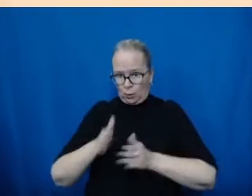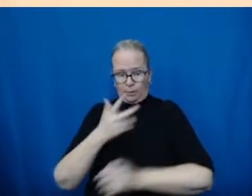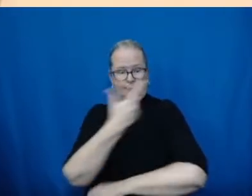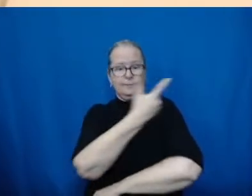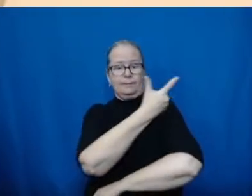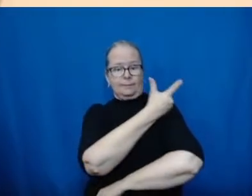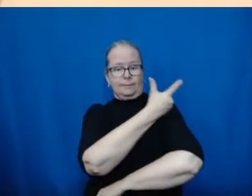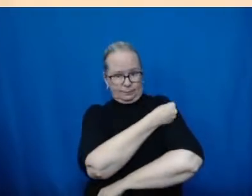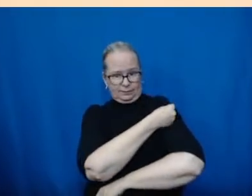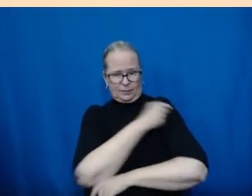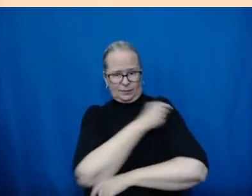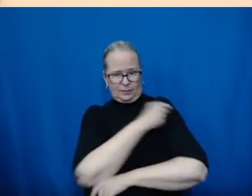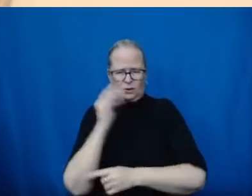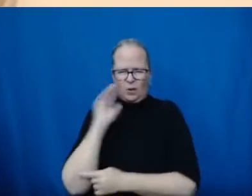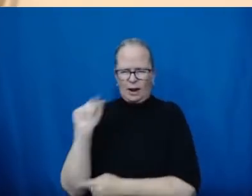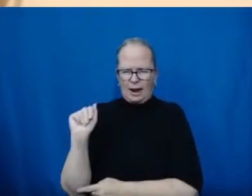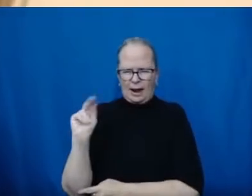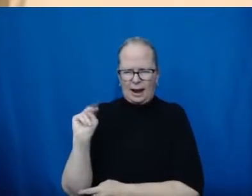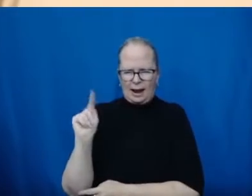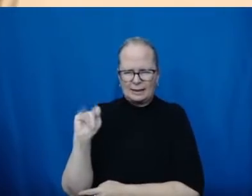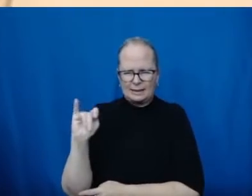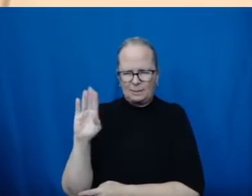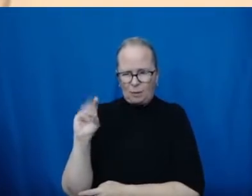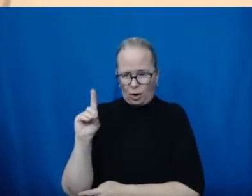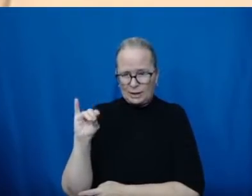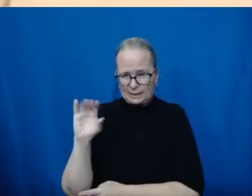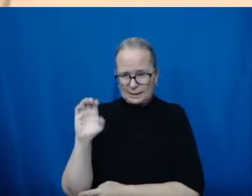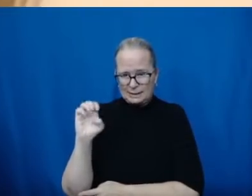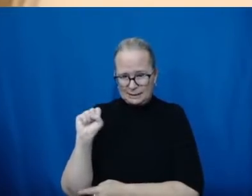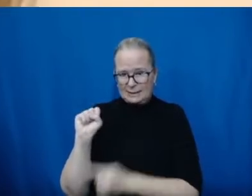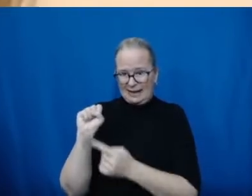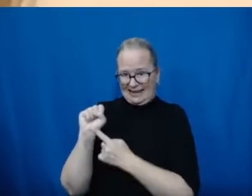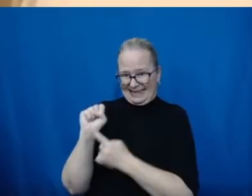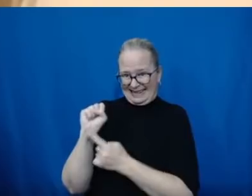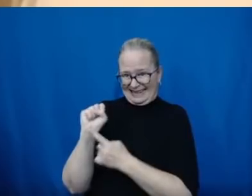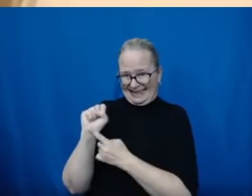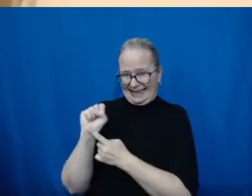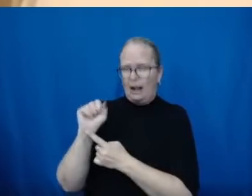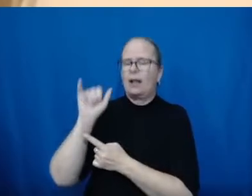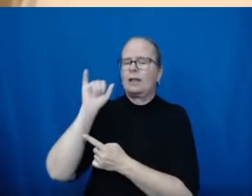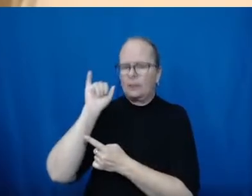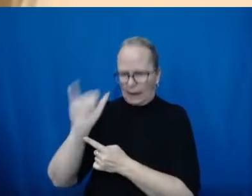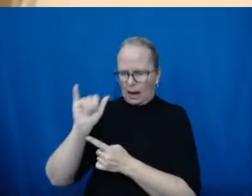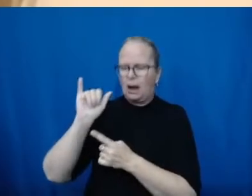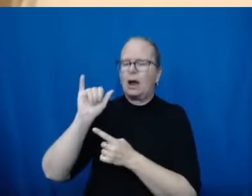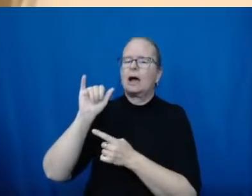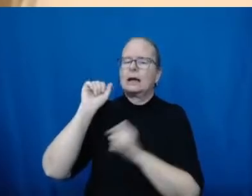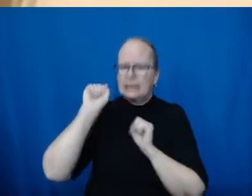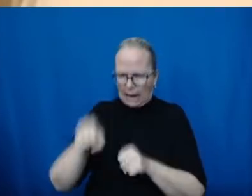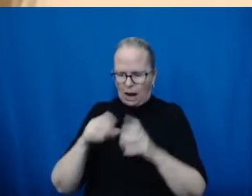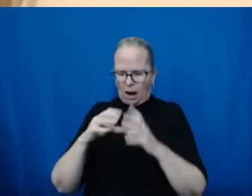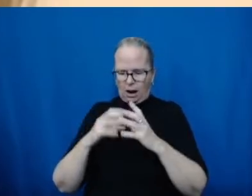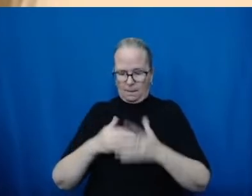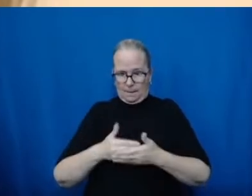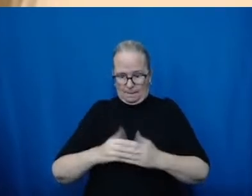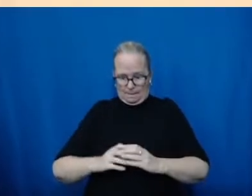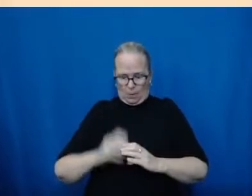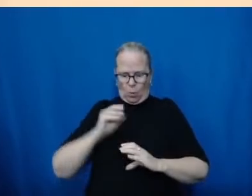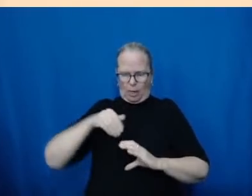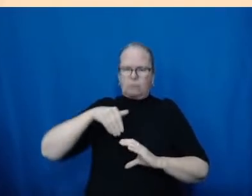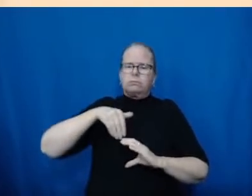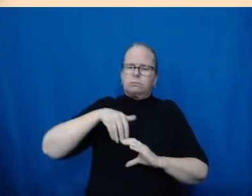protective. And we have, studies have demonstrated that if you test the baby's blood after birth, you